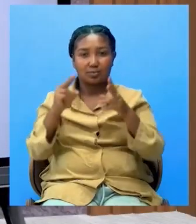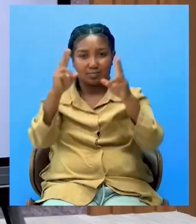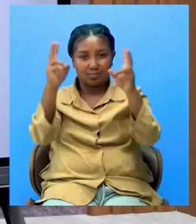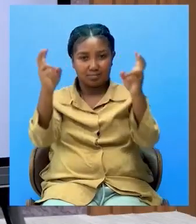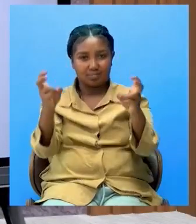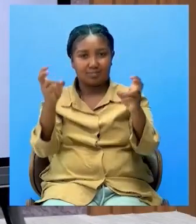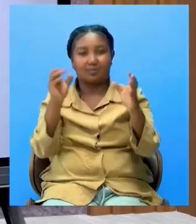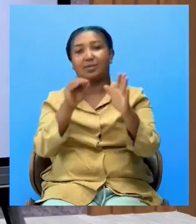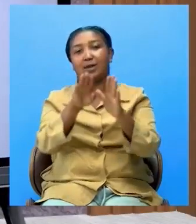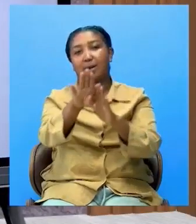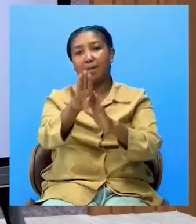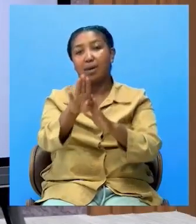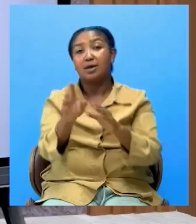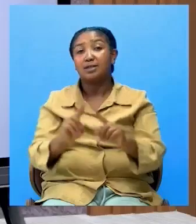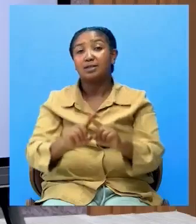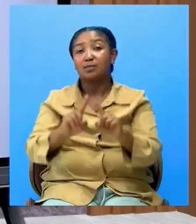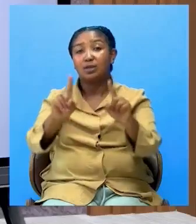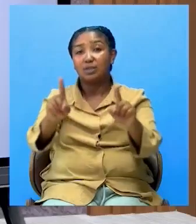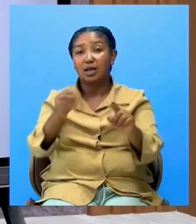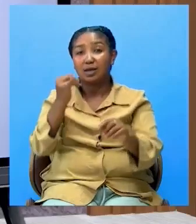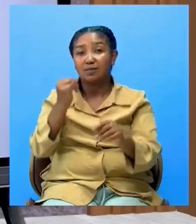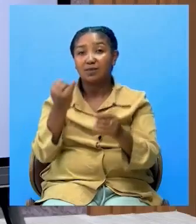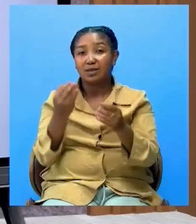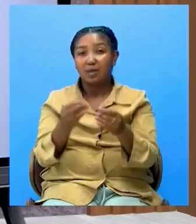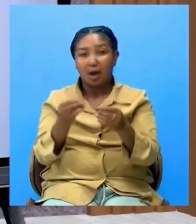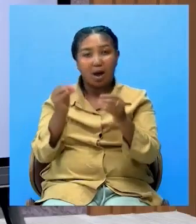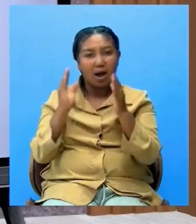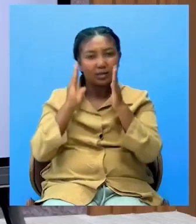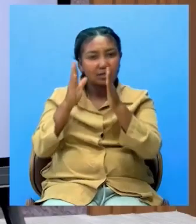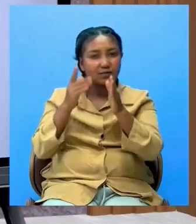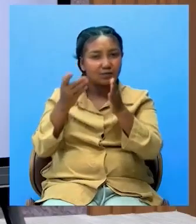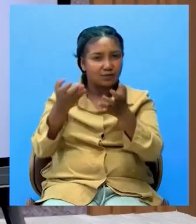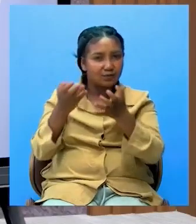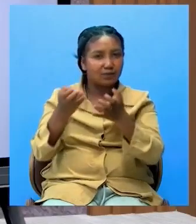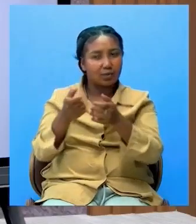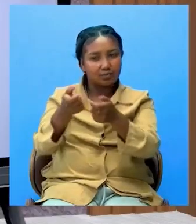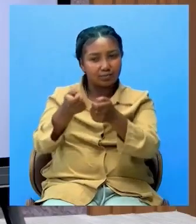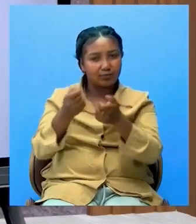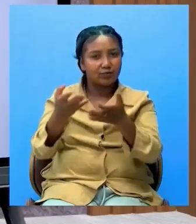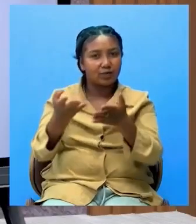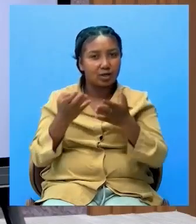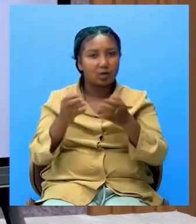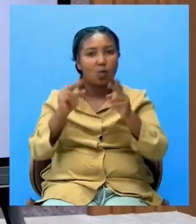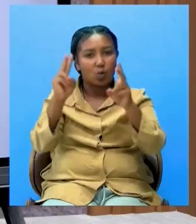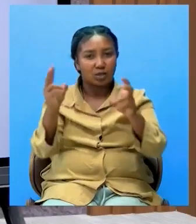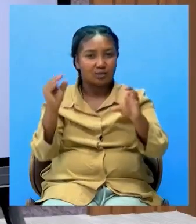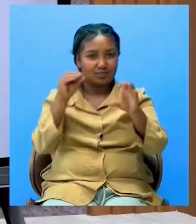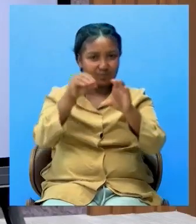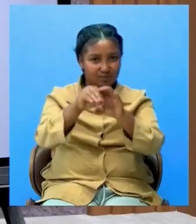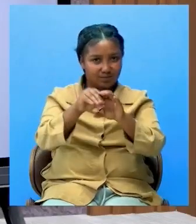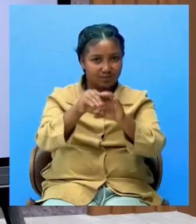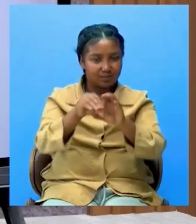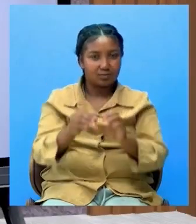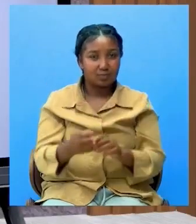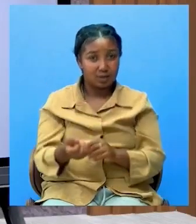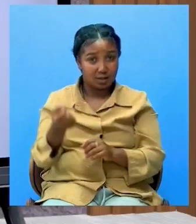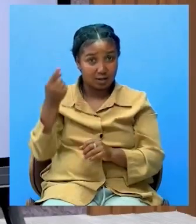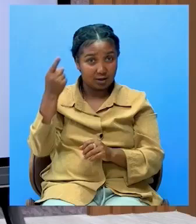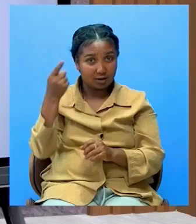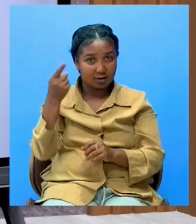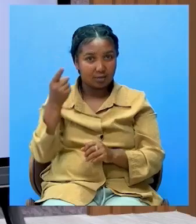kinds of expressions, especially if it needs attention, we can put in quotation mark. Is it